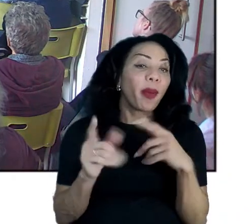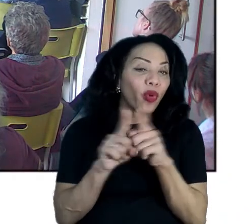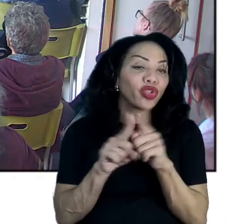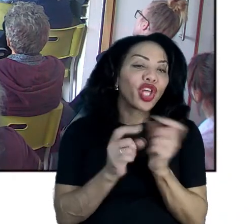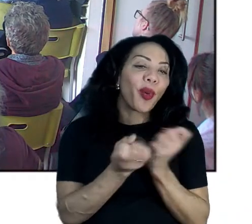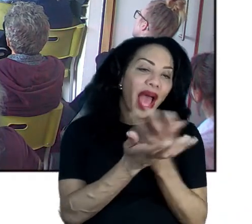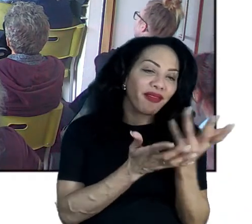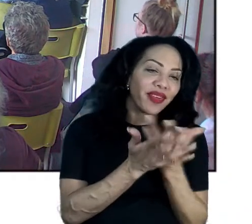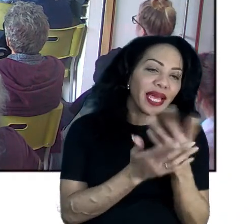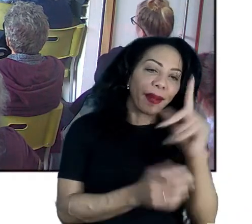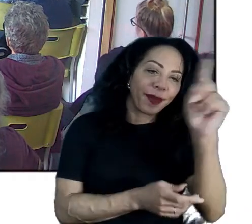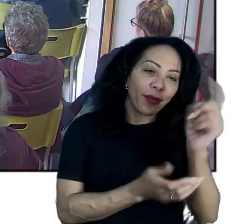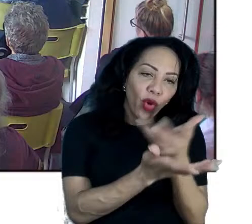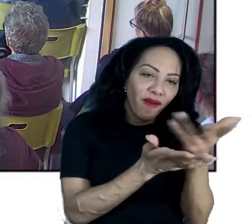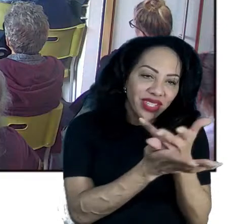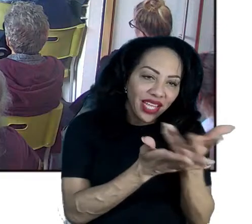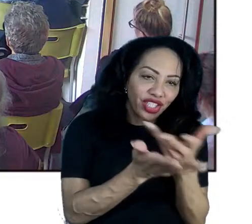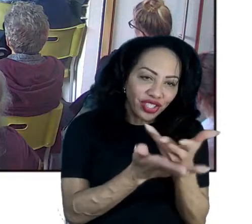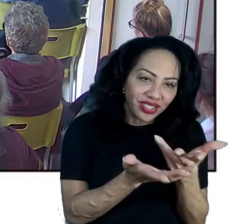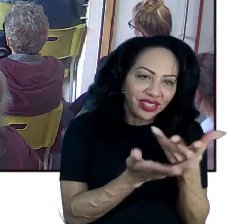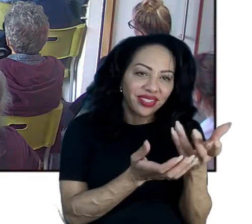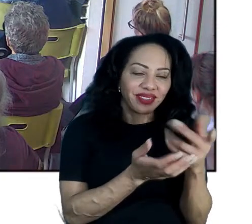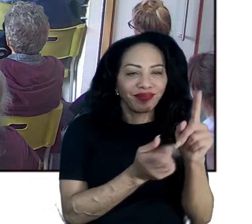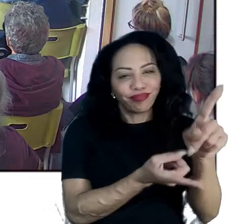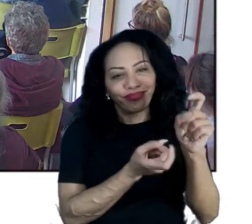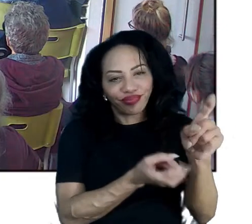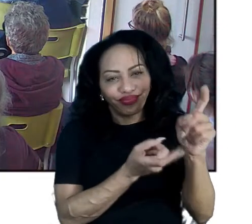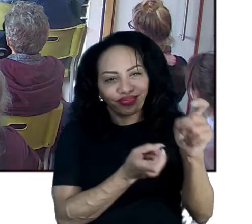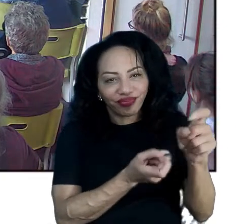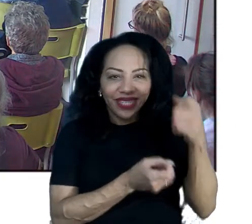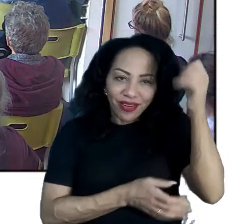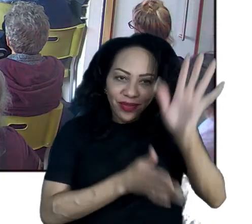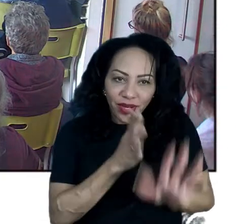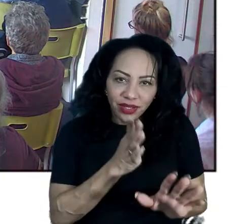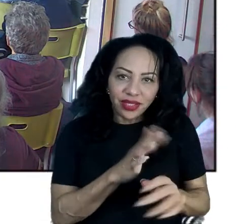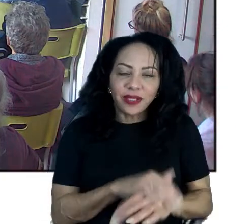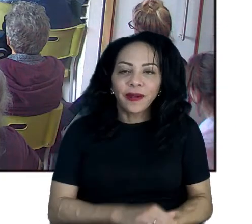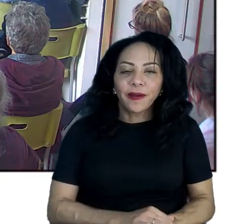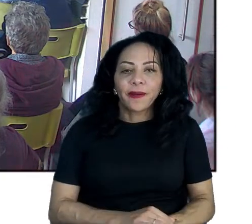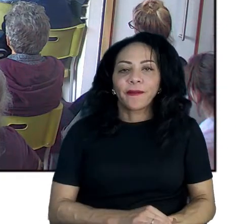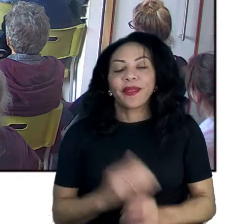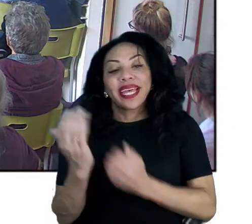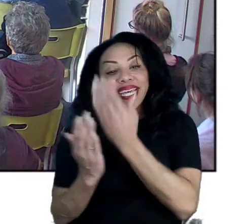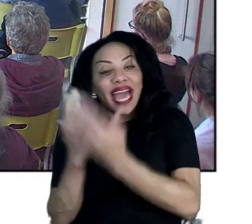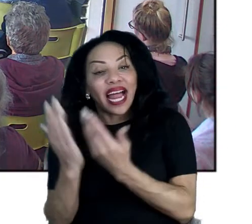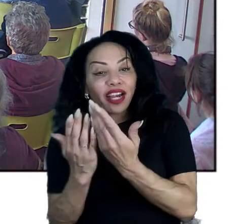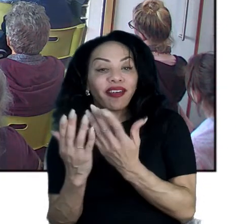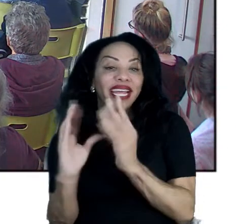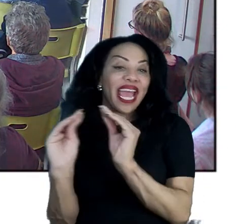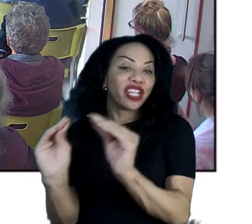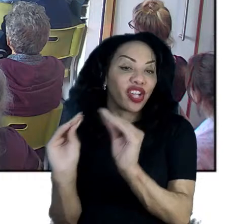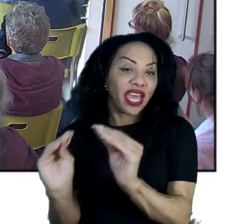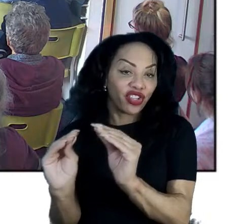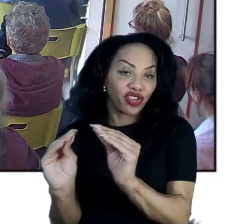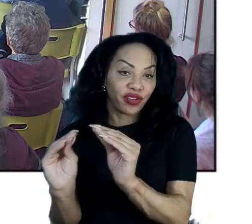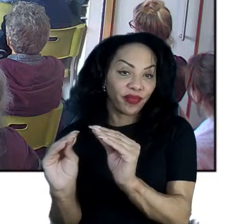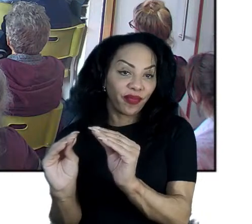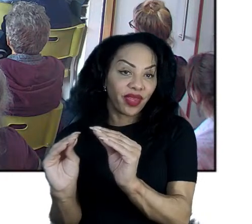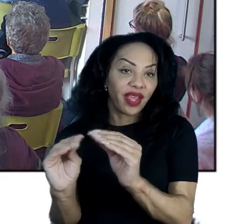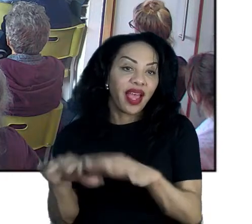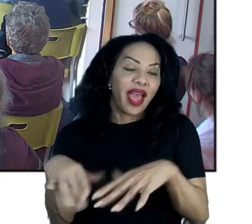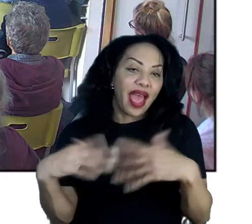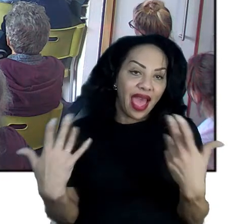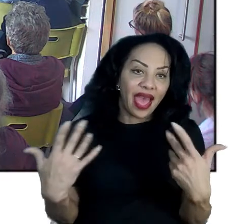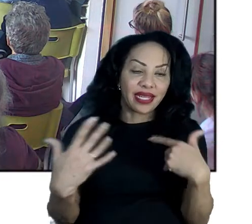of the contradiction is that gallery education and gallery educators tend not to want to be at their desks.